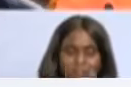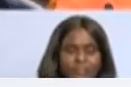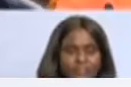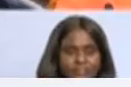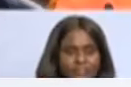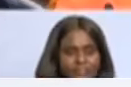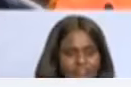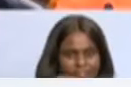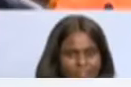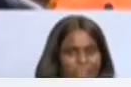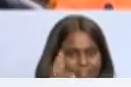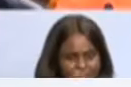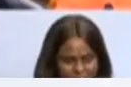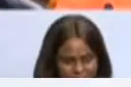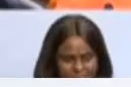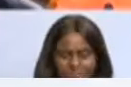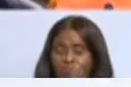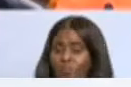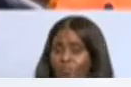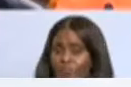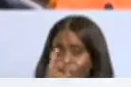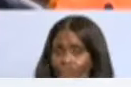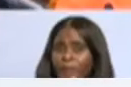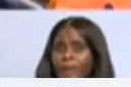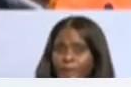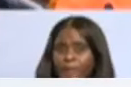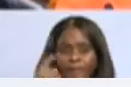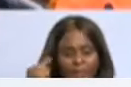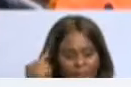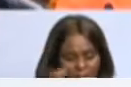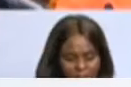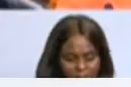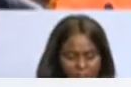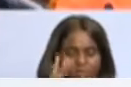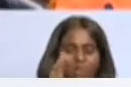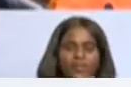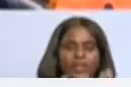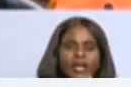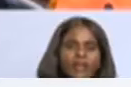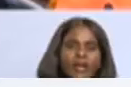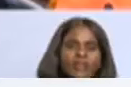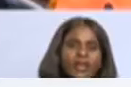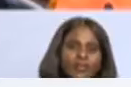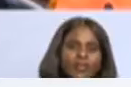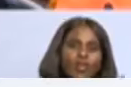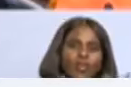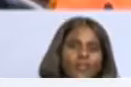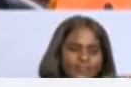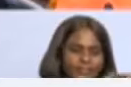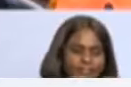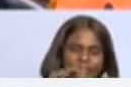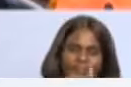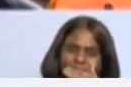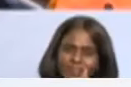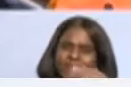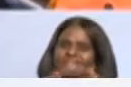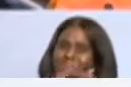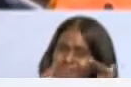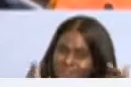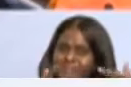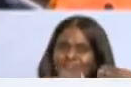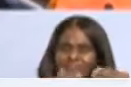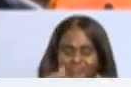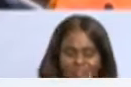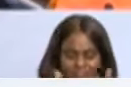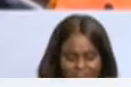more specific on this area. The country will be very pleased with the open market access we have achieved in huge markets, which we